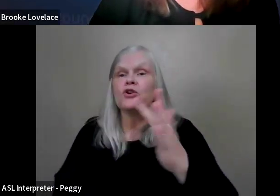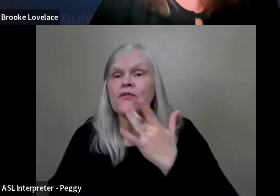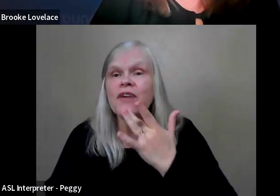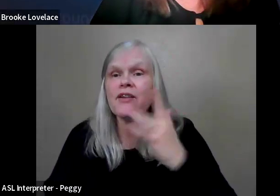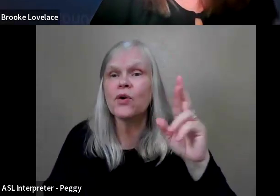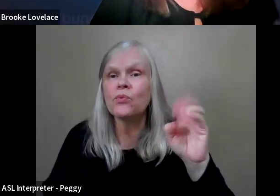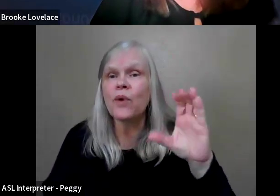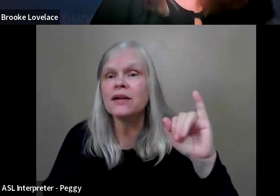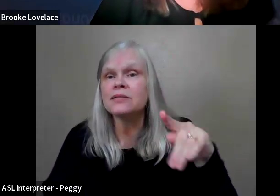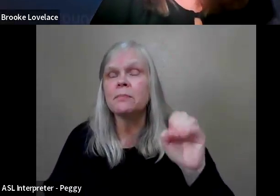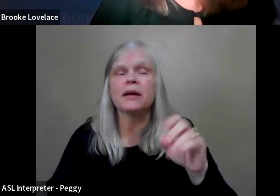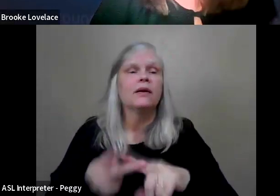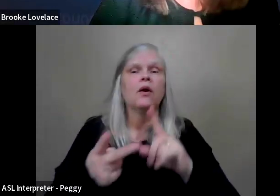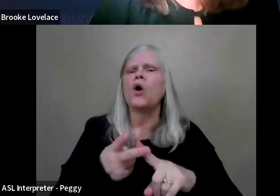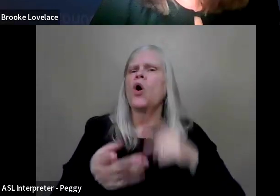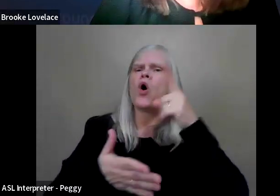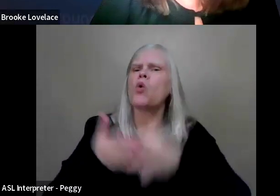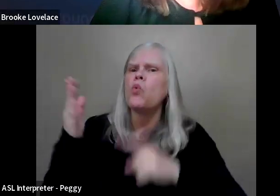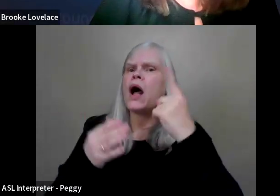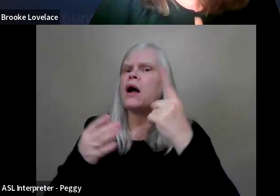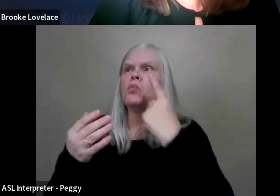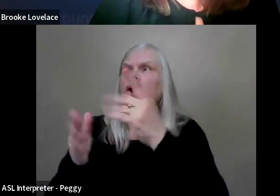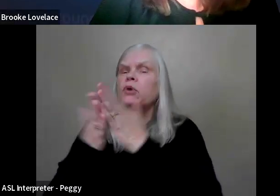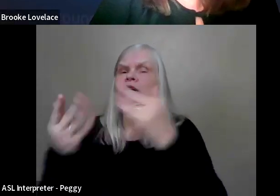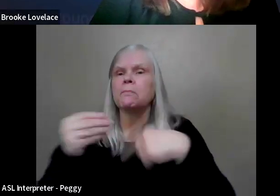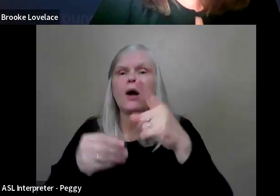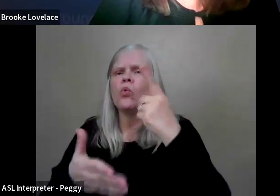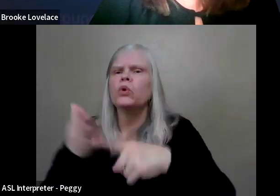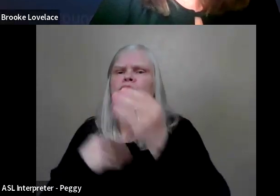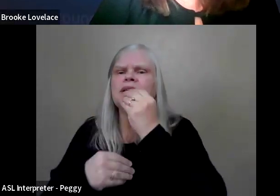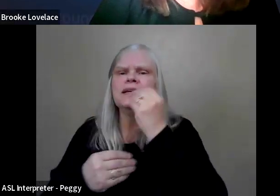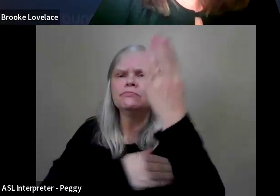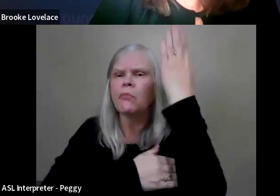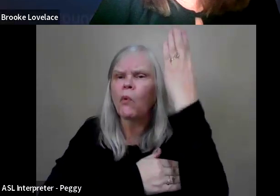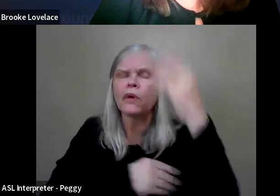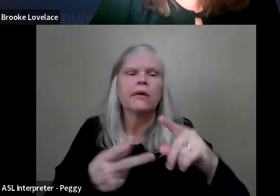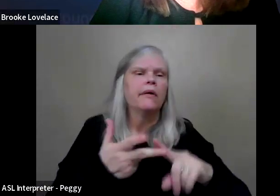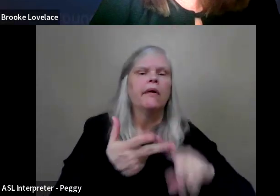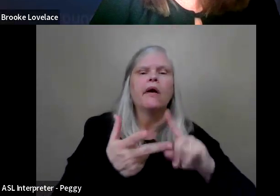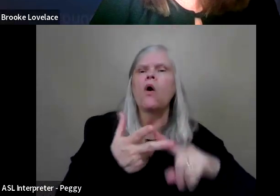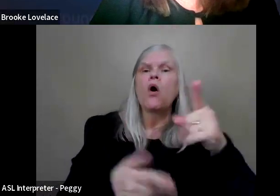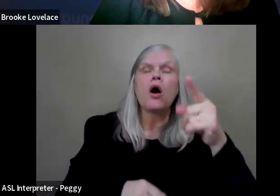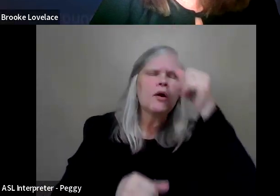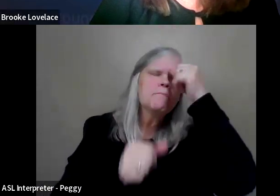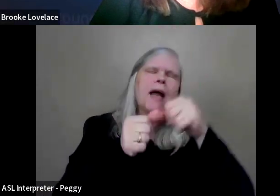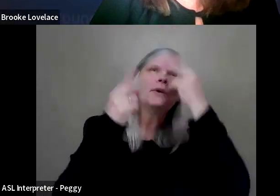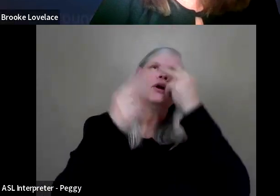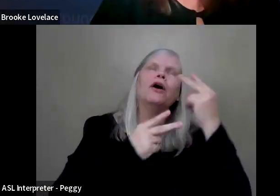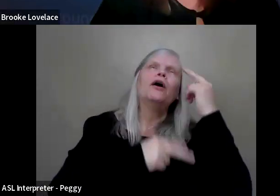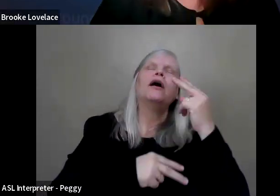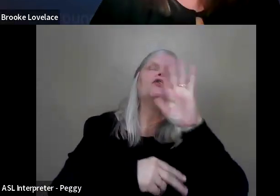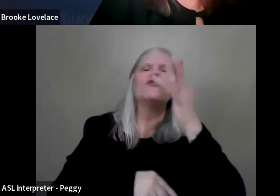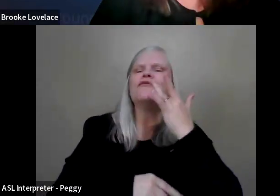recipes. One book might be what we ate for breakfast this morning. Another book might be memories of our favorite days, like our wedding day